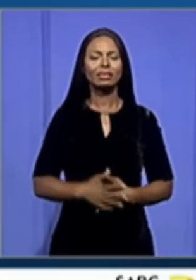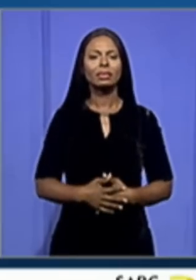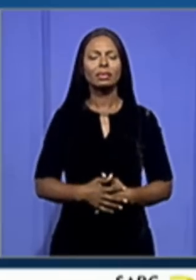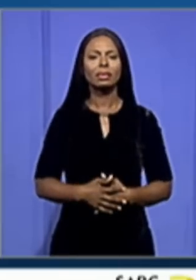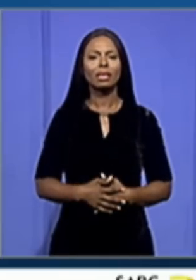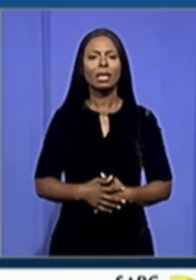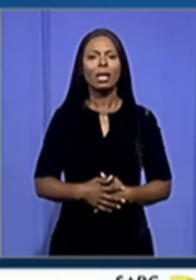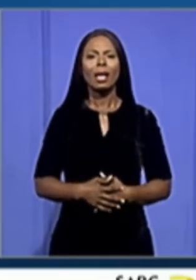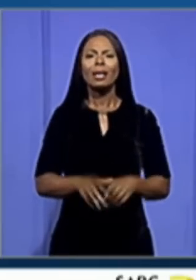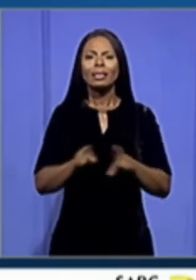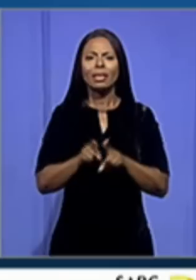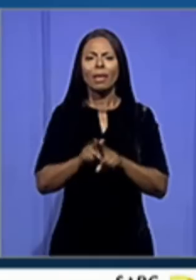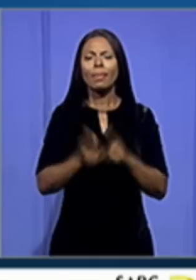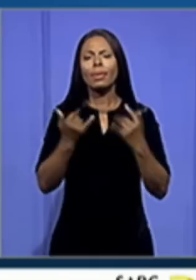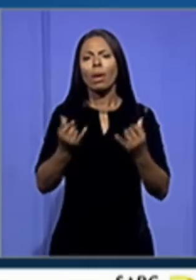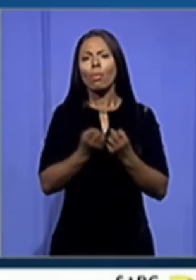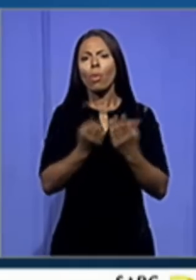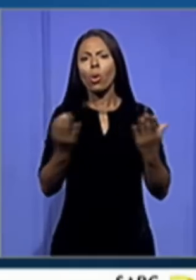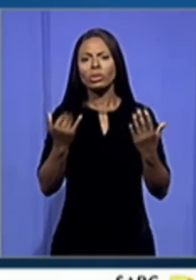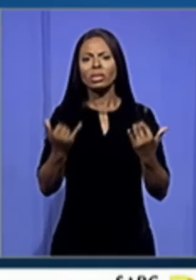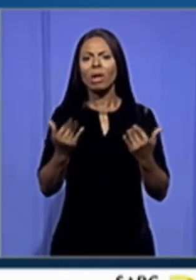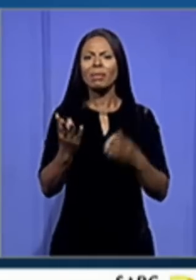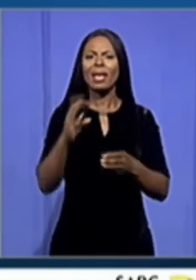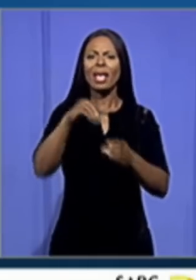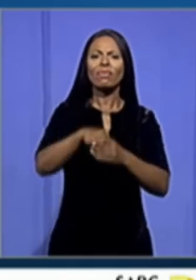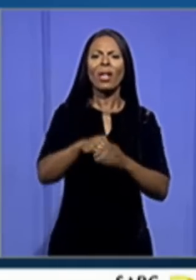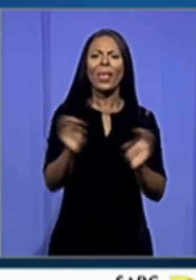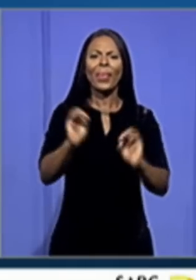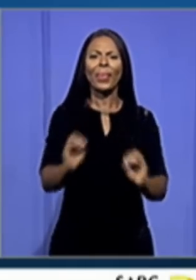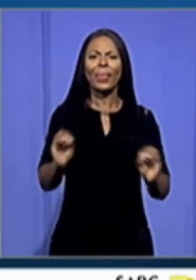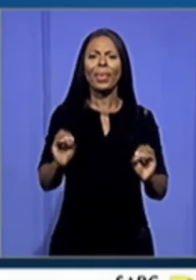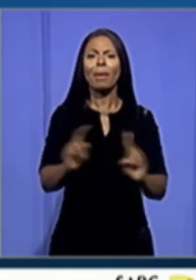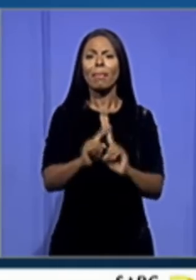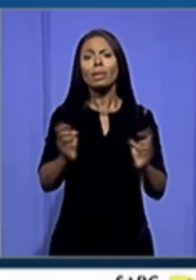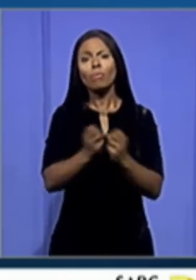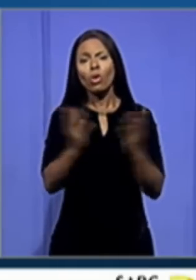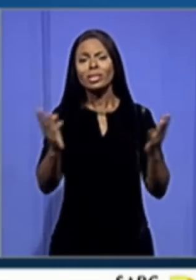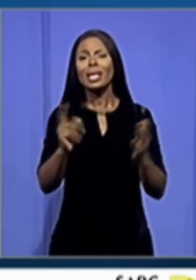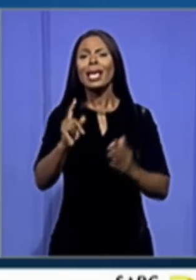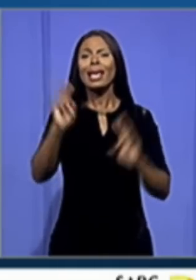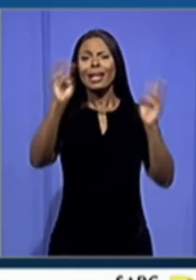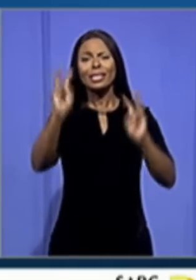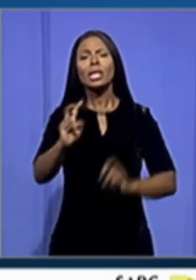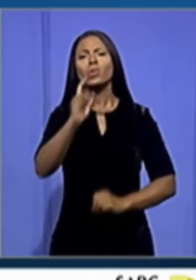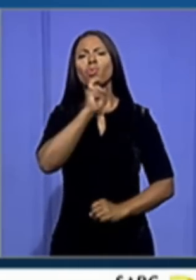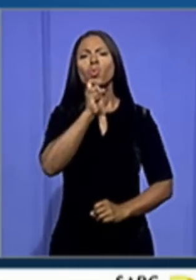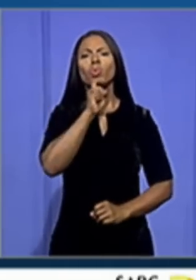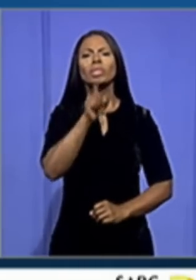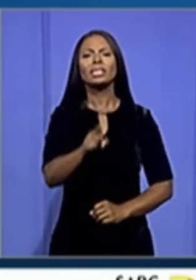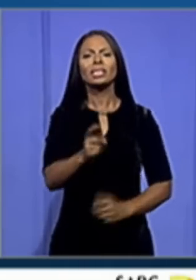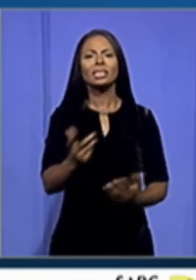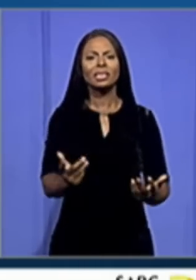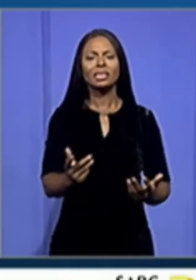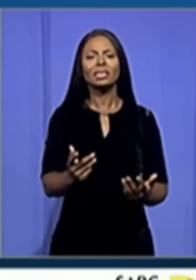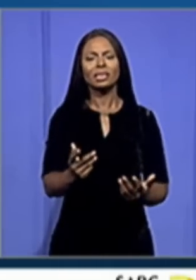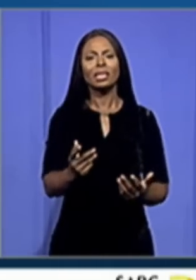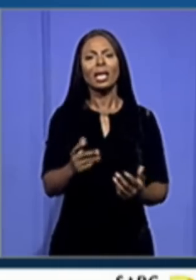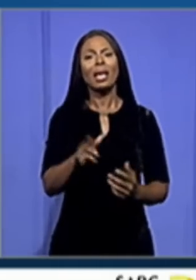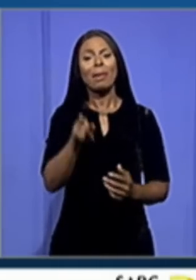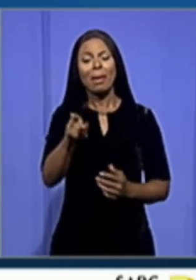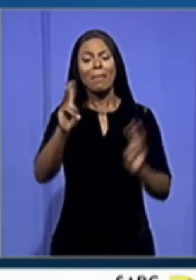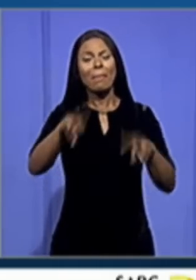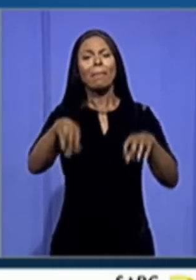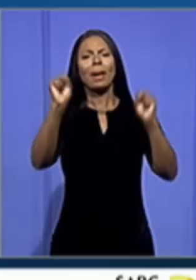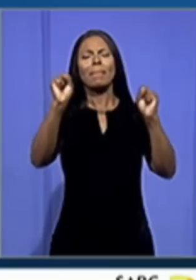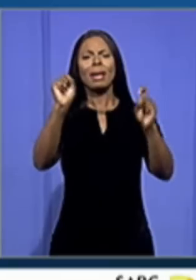gape tšona tšeo tša go se akaretšwe ke tšona tša go šomiša mohlagase kudu gape kgaotšo ye ya mohlagase e ba